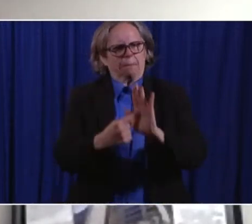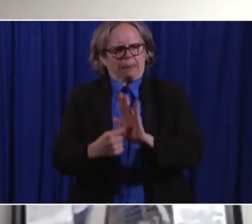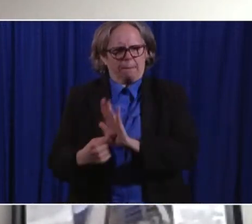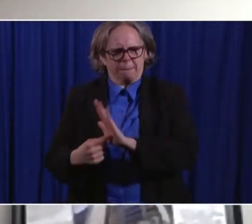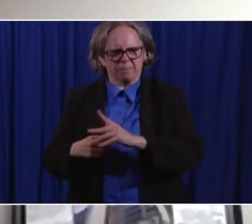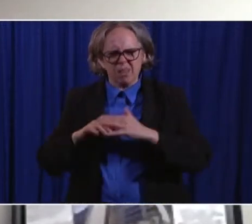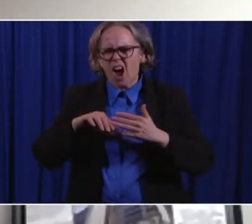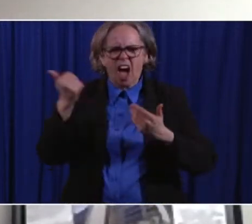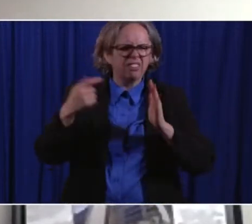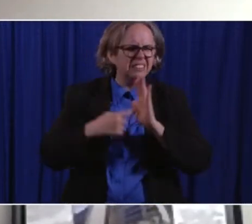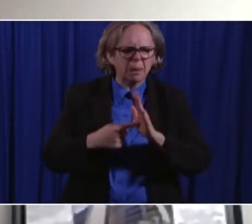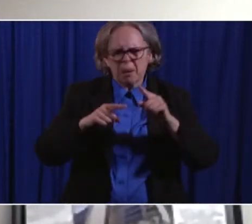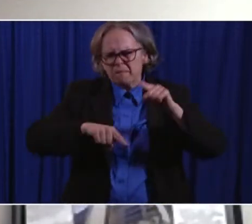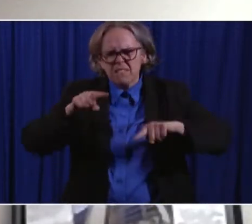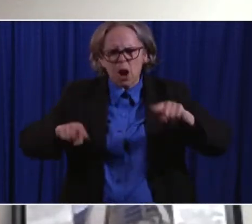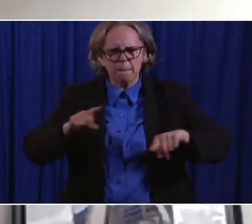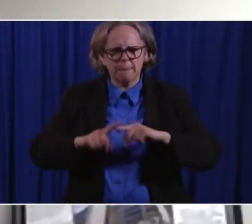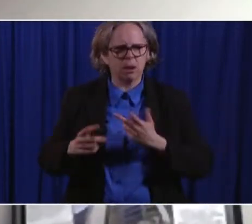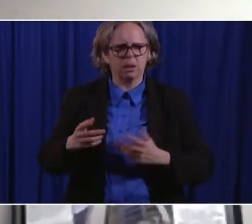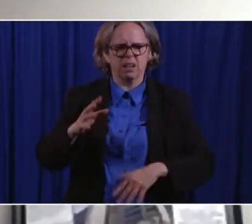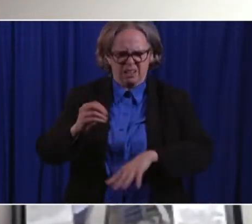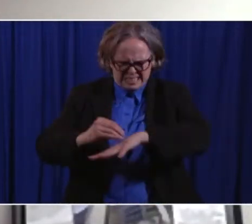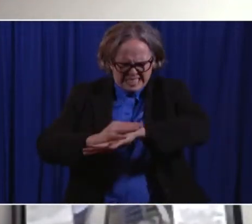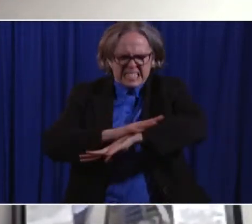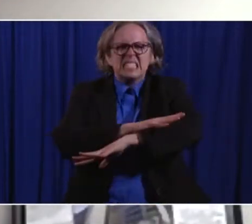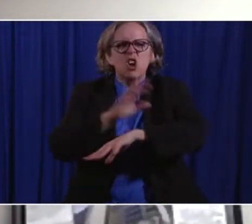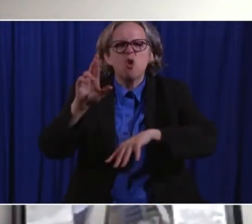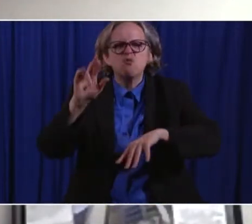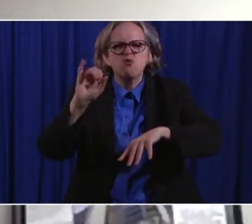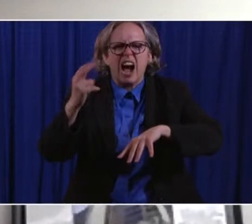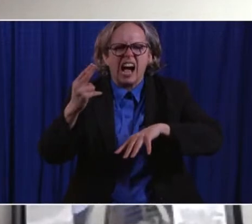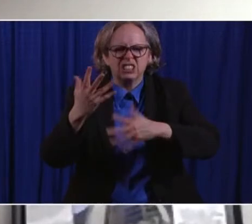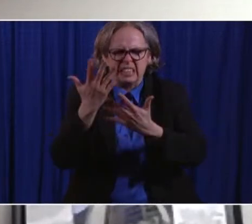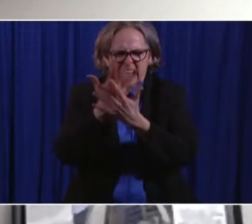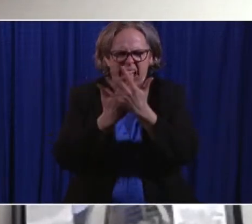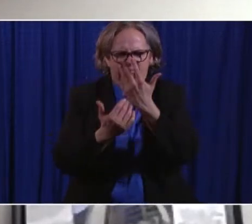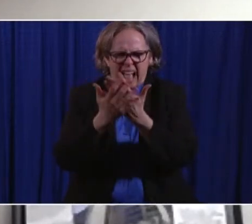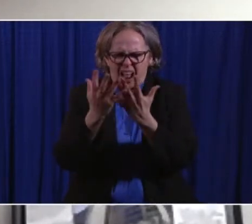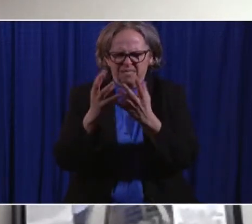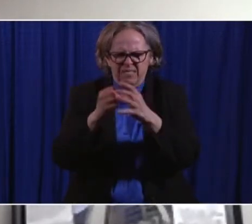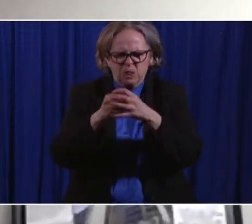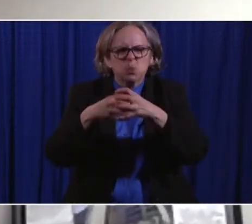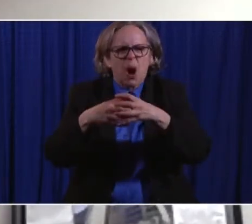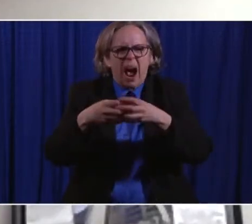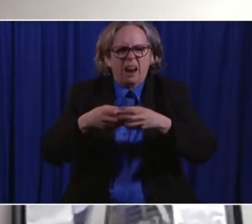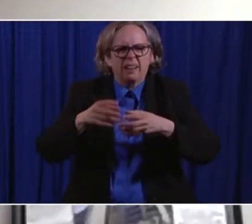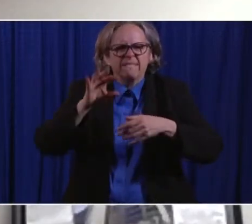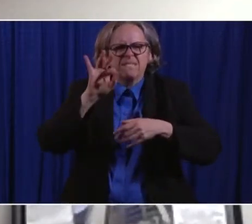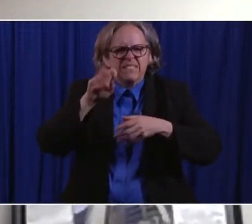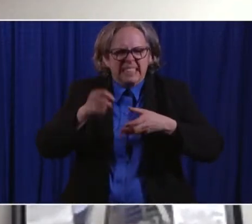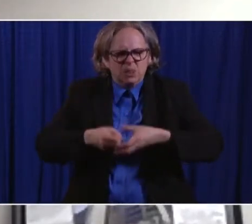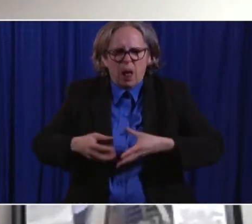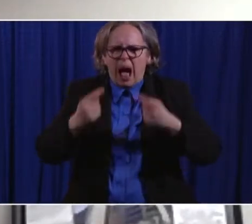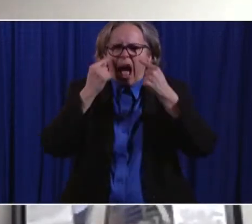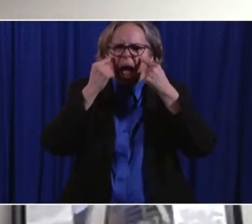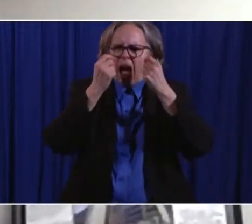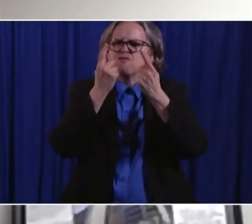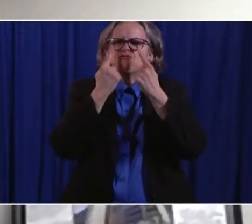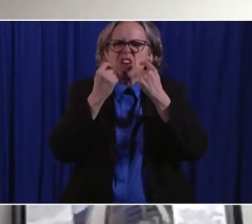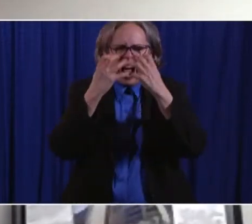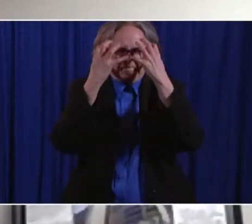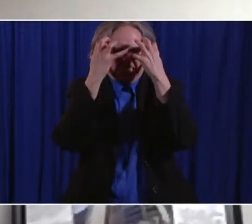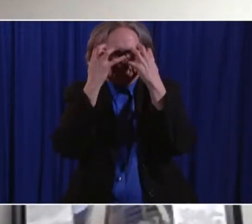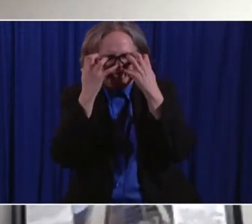may have may include rash. They may have swelling in the hands and feet. You may notice some redness of the eyes, some redness of the tongue,